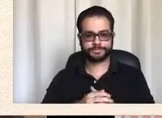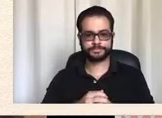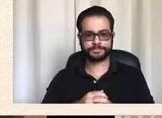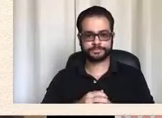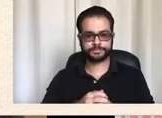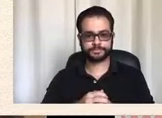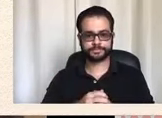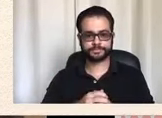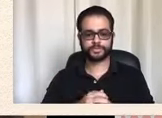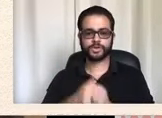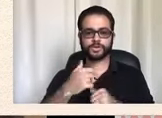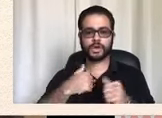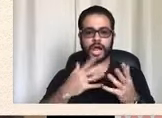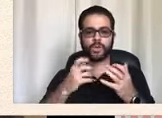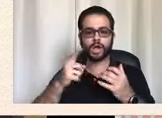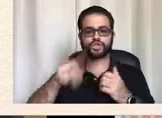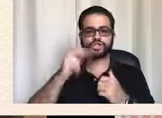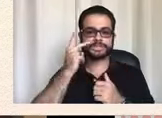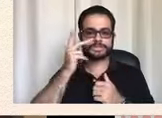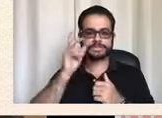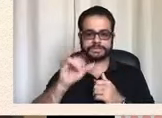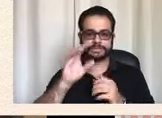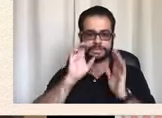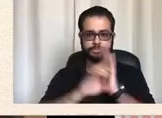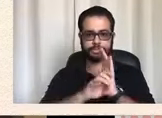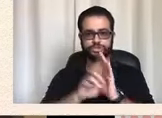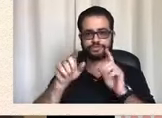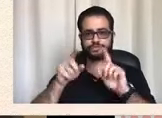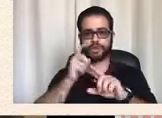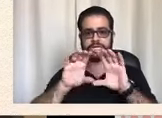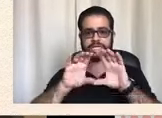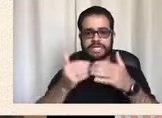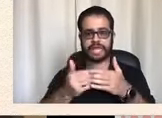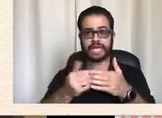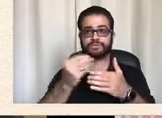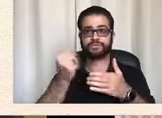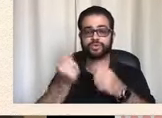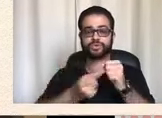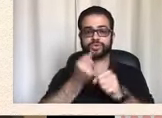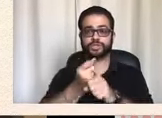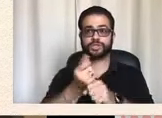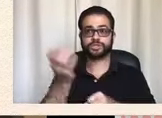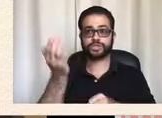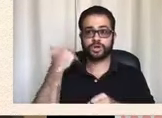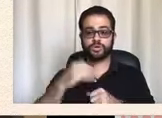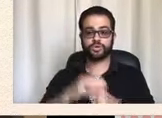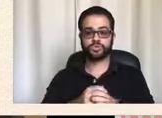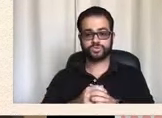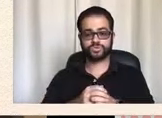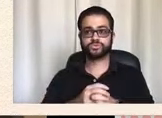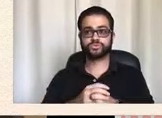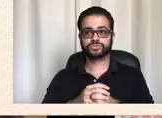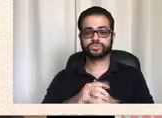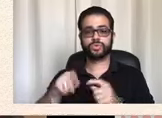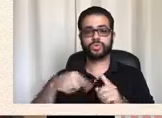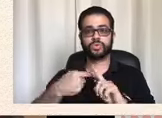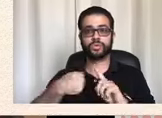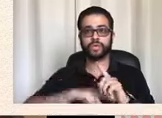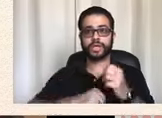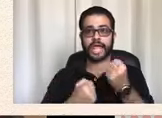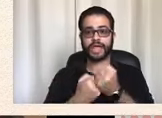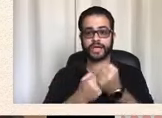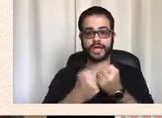want you guys to see this picture. This was from a class a couple years ago. And, you know, when we advocate on our own,